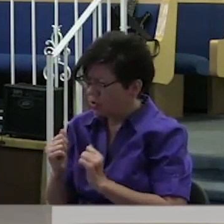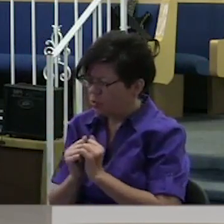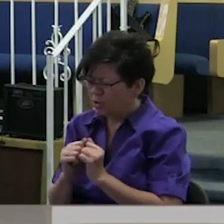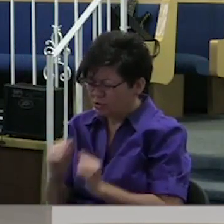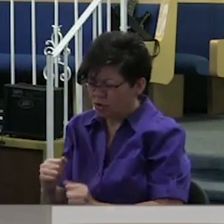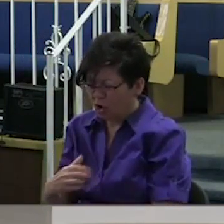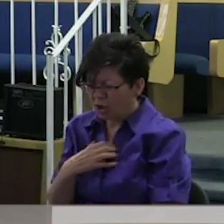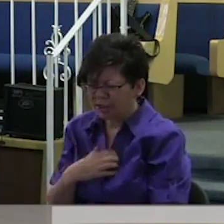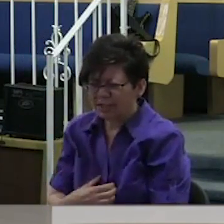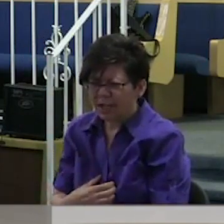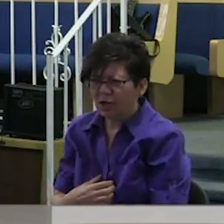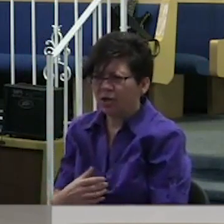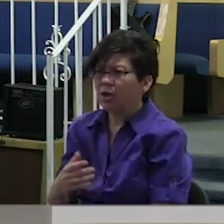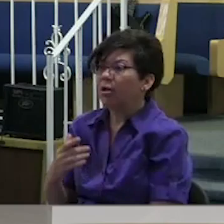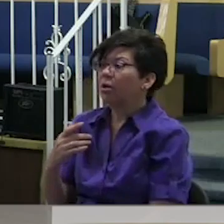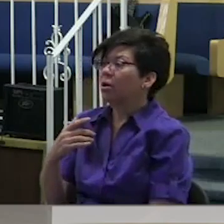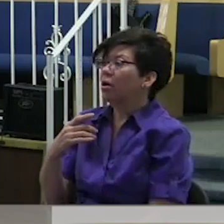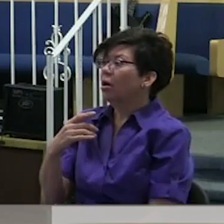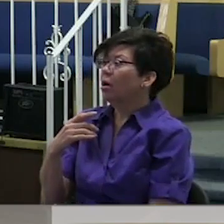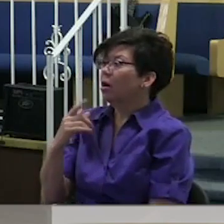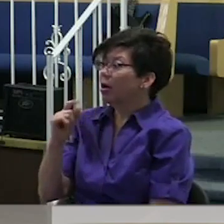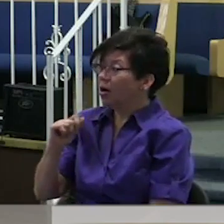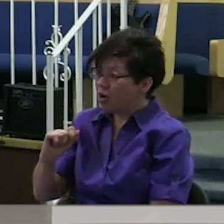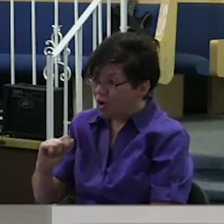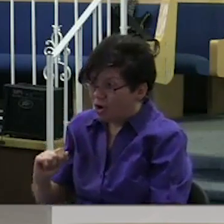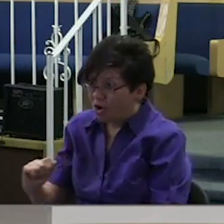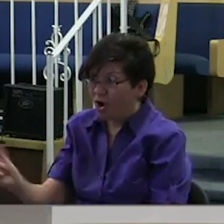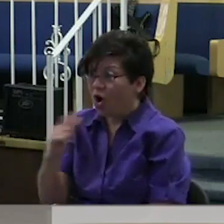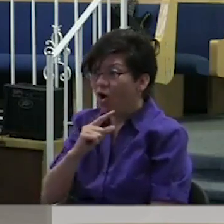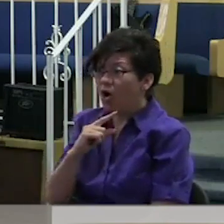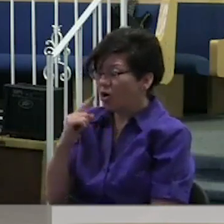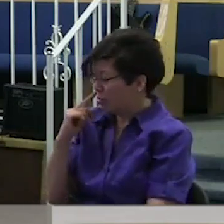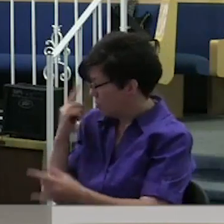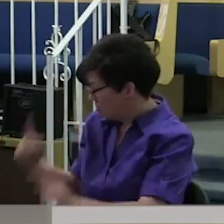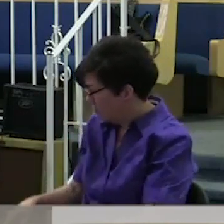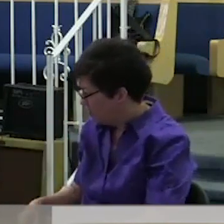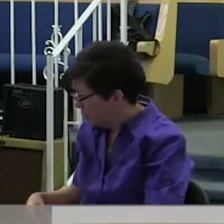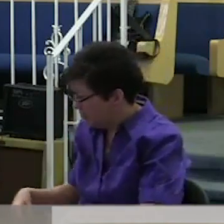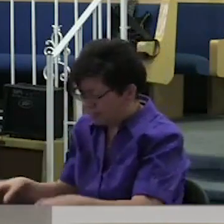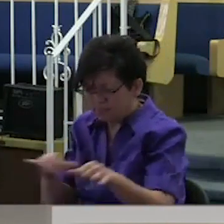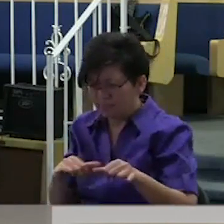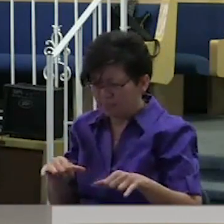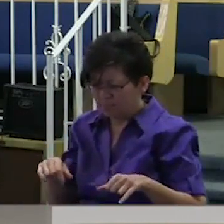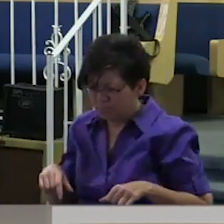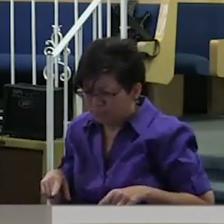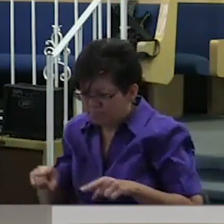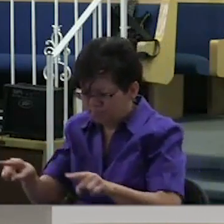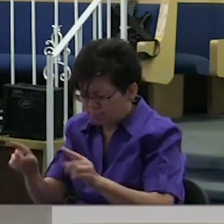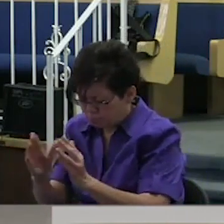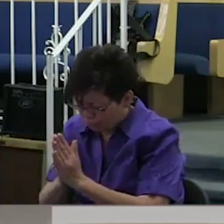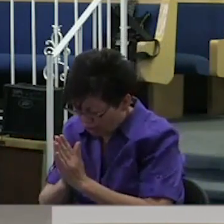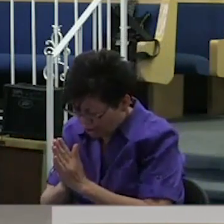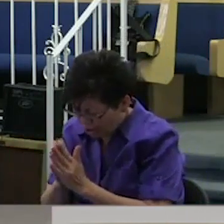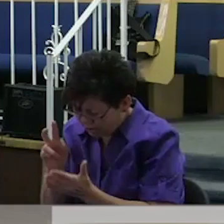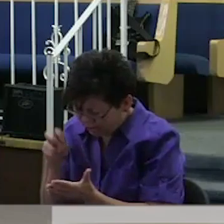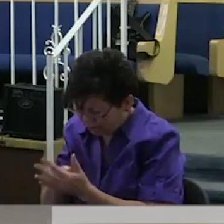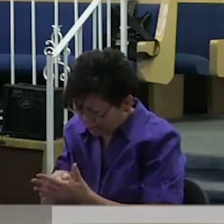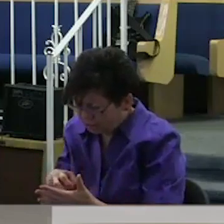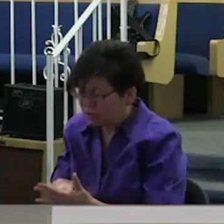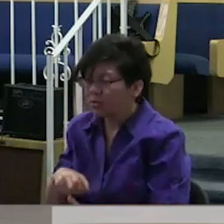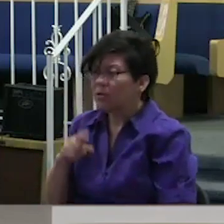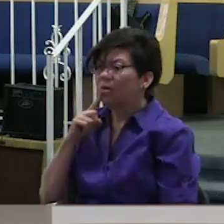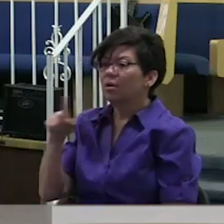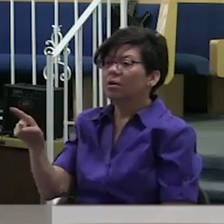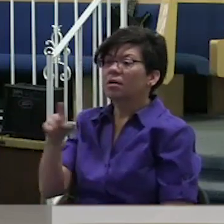with a strong desire. They were all on one accord in prayer and supplication. There